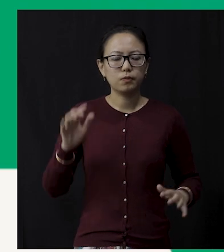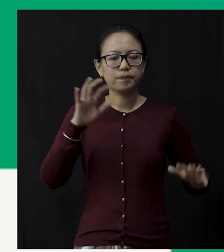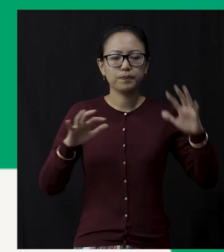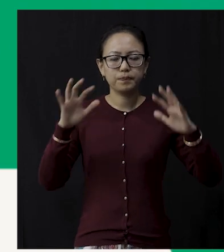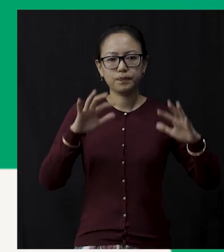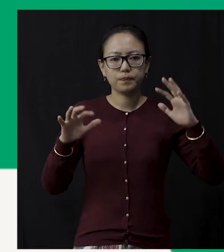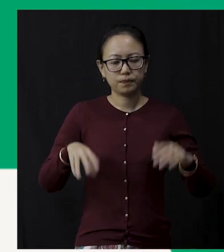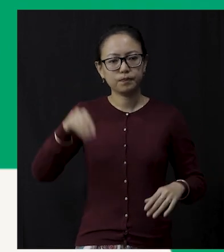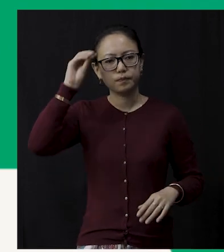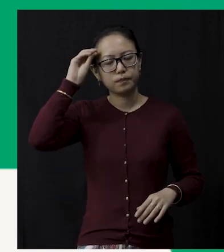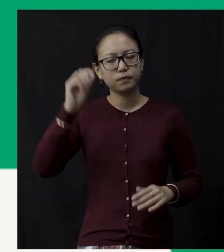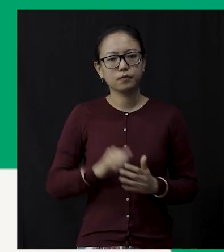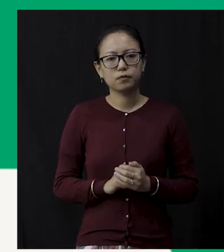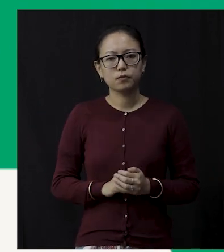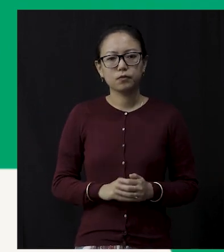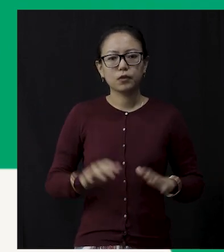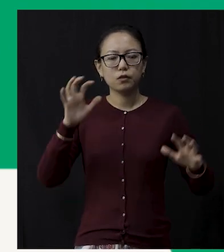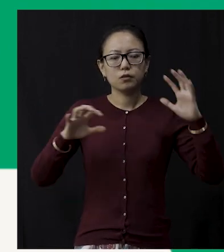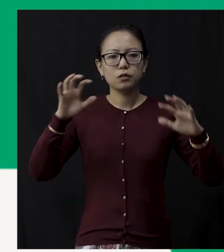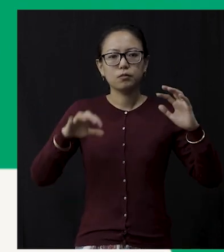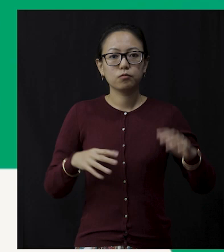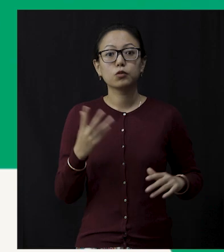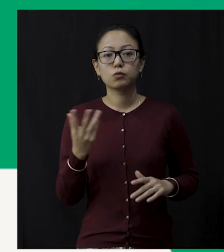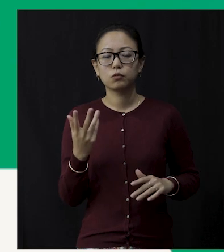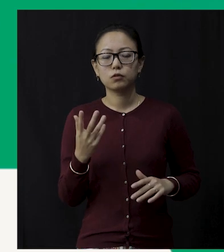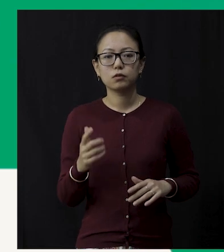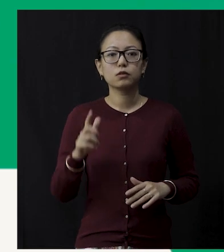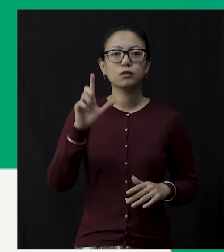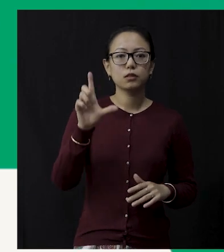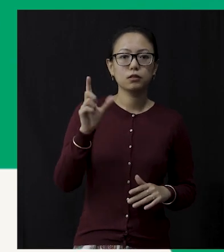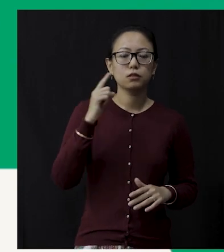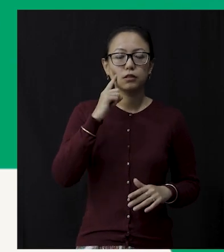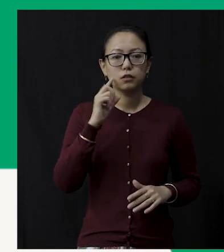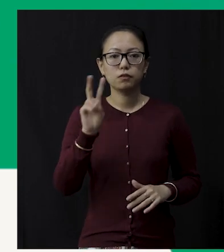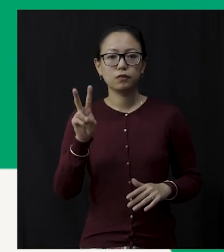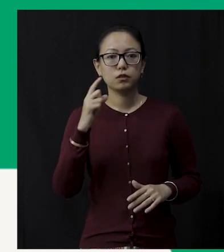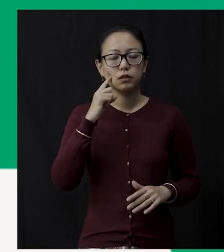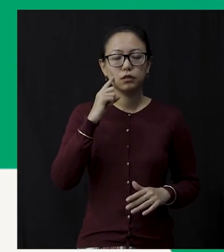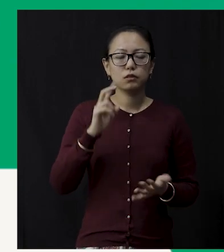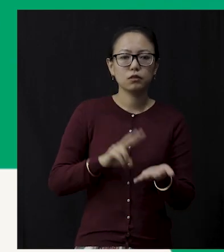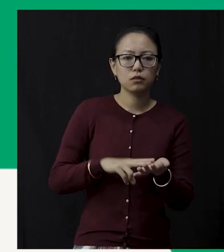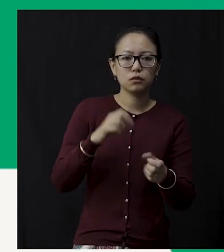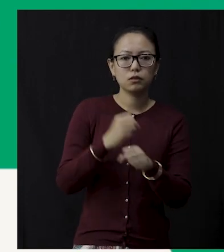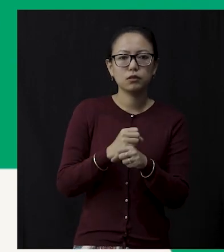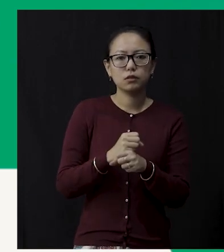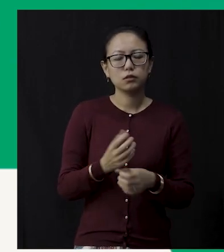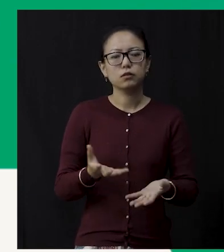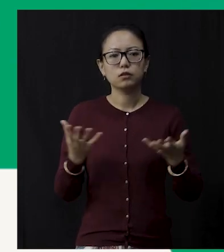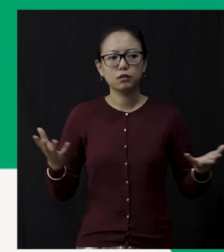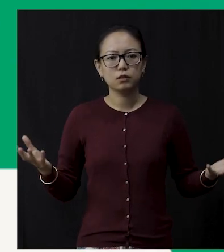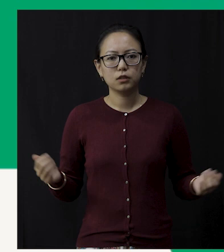are living things, right? Because they also reproduce like human. Now,